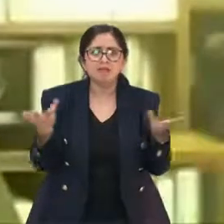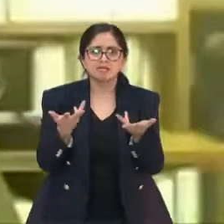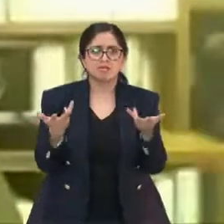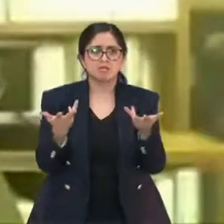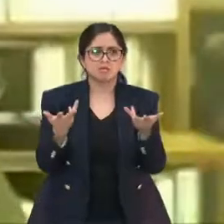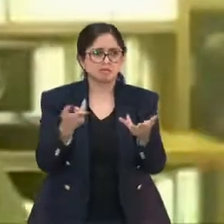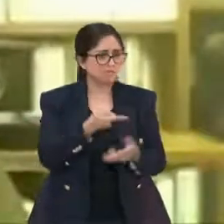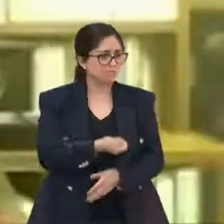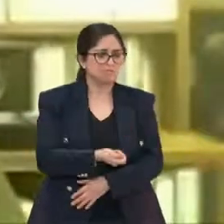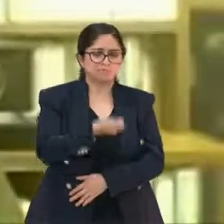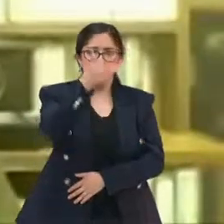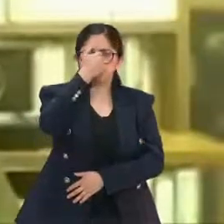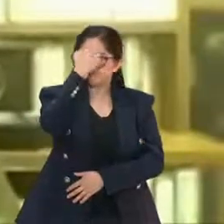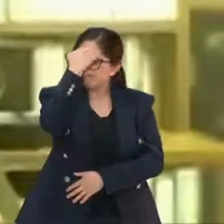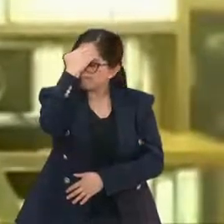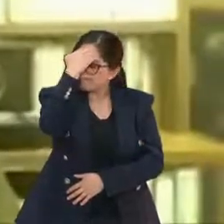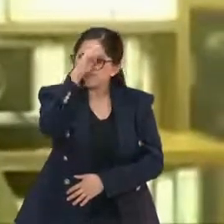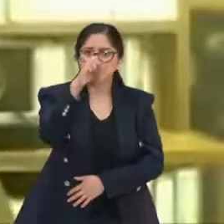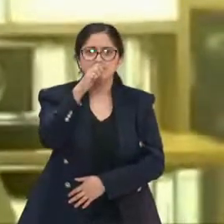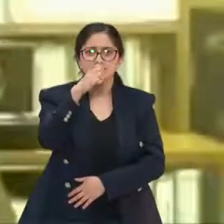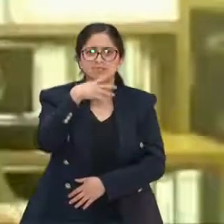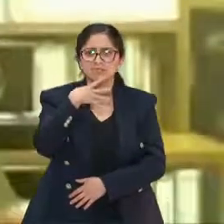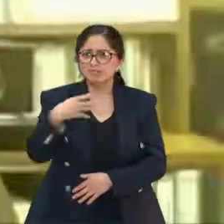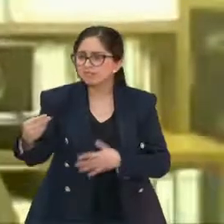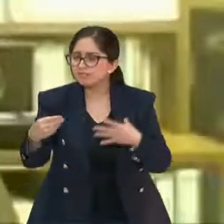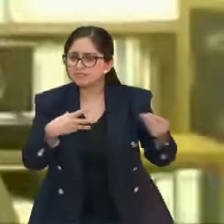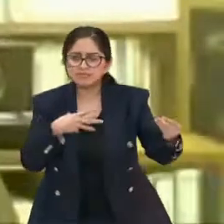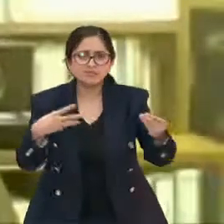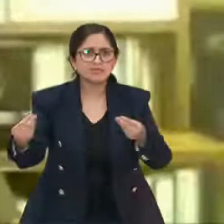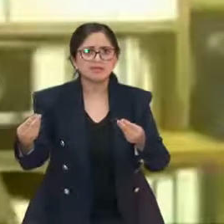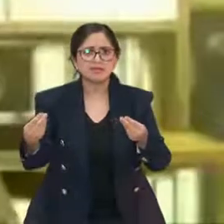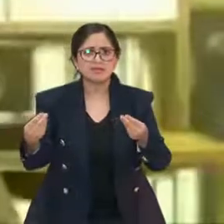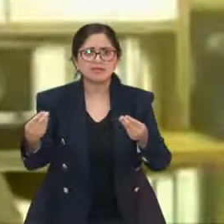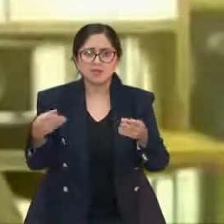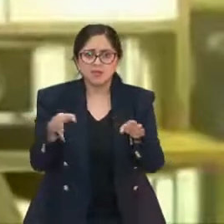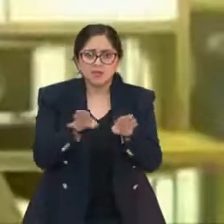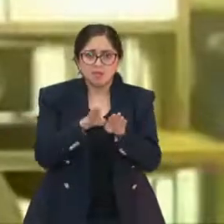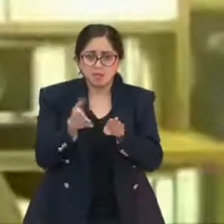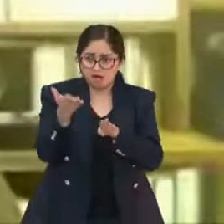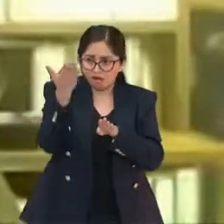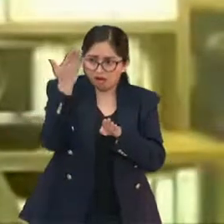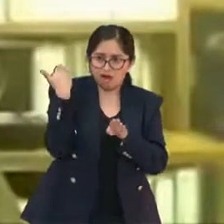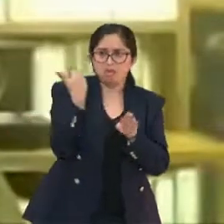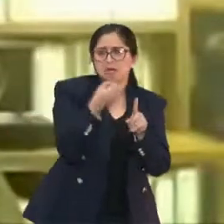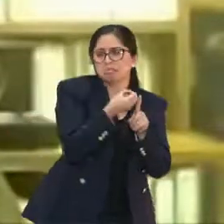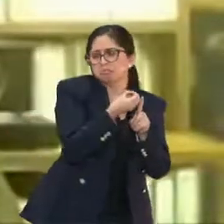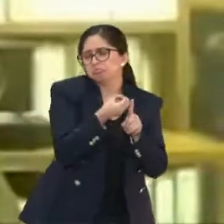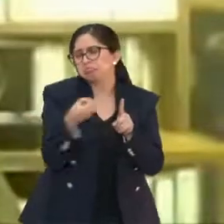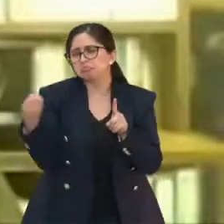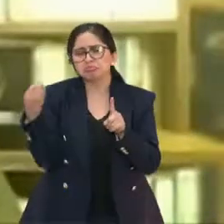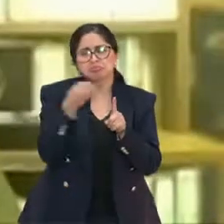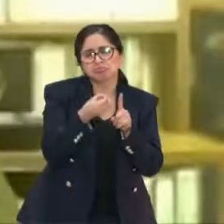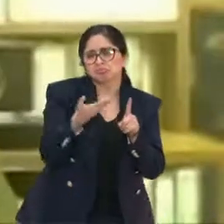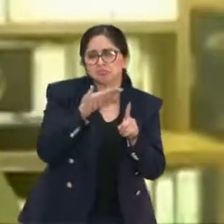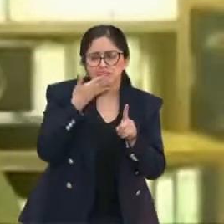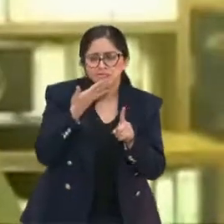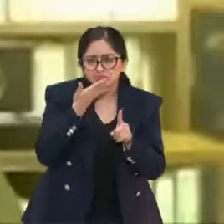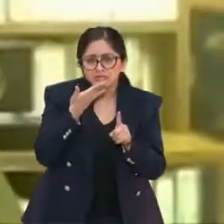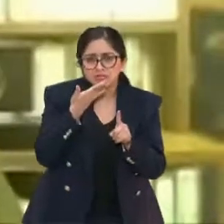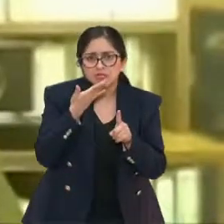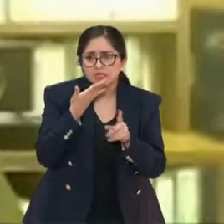we could react before this quite new phenomenon that was